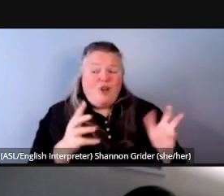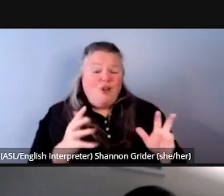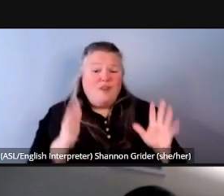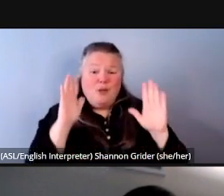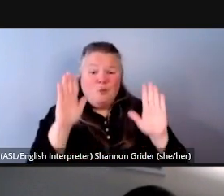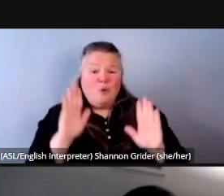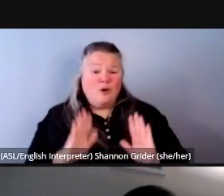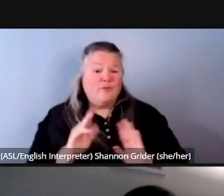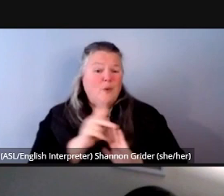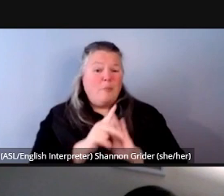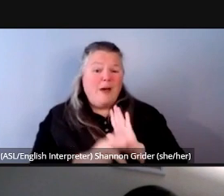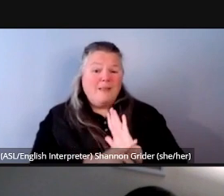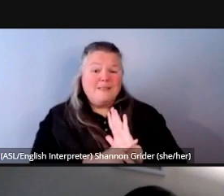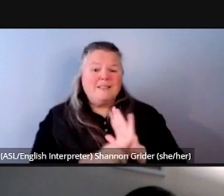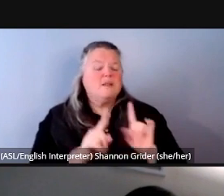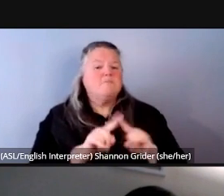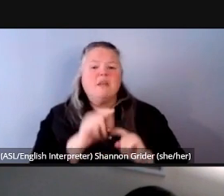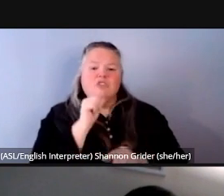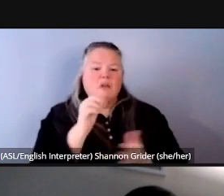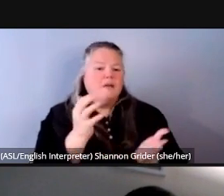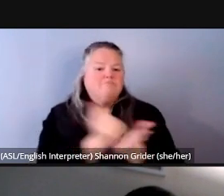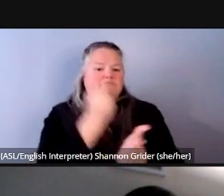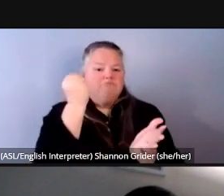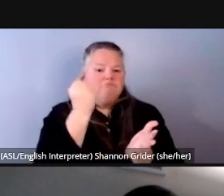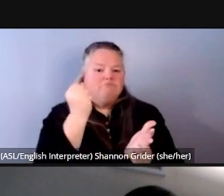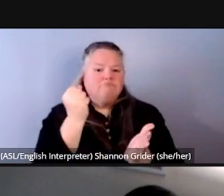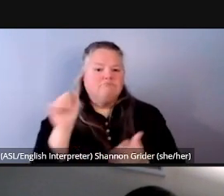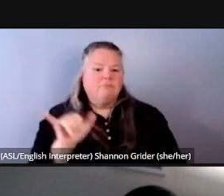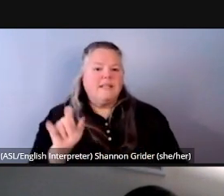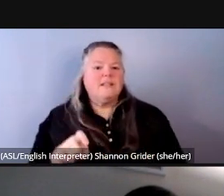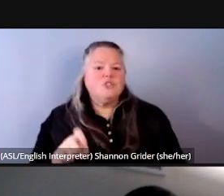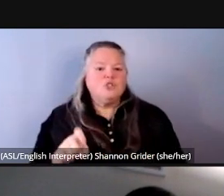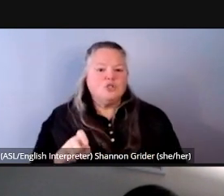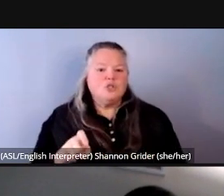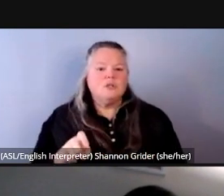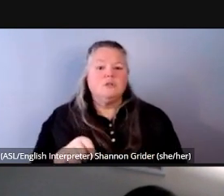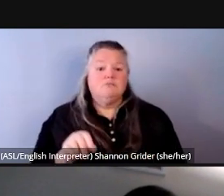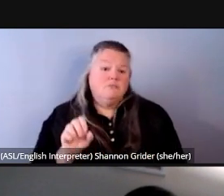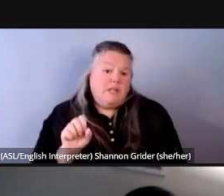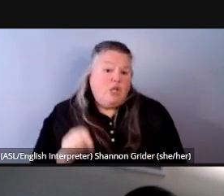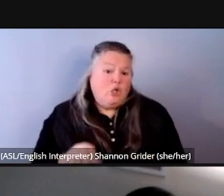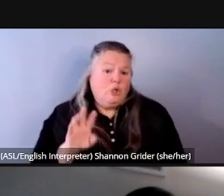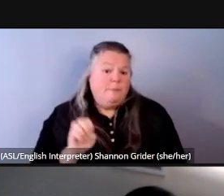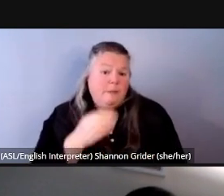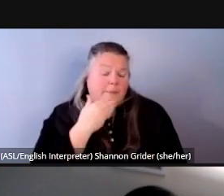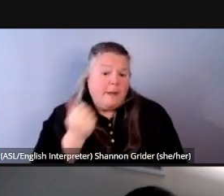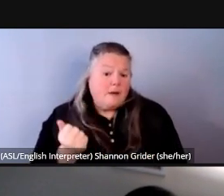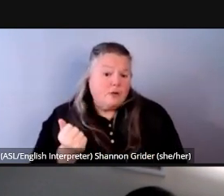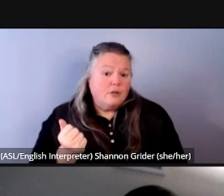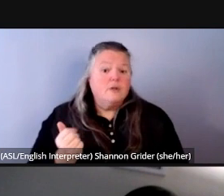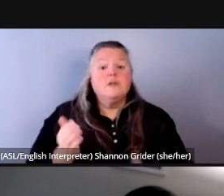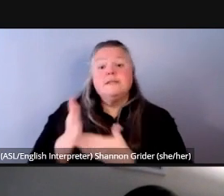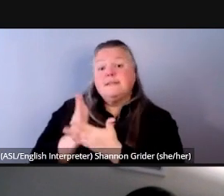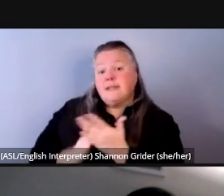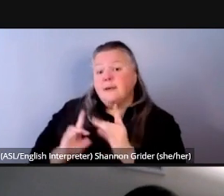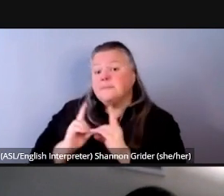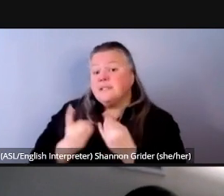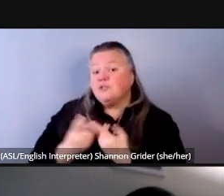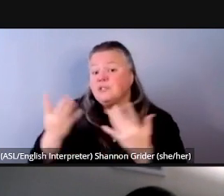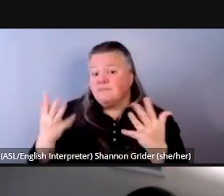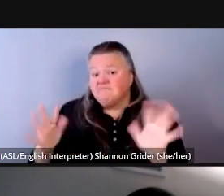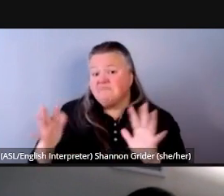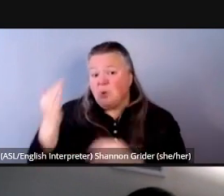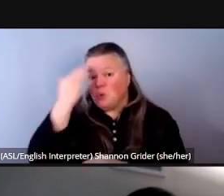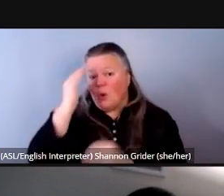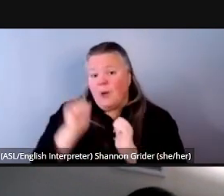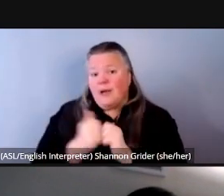that are just not being maximized in the way that they could be. And some districts have figured out how to maximize that. And